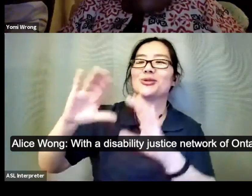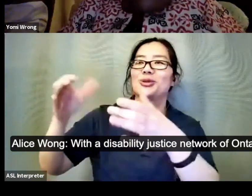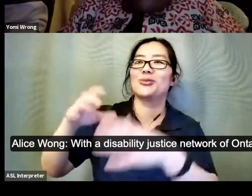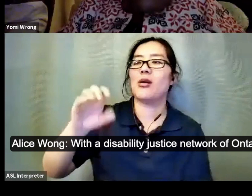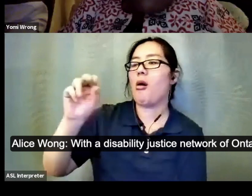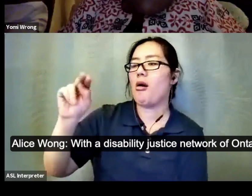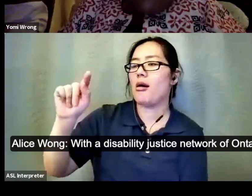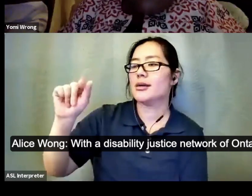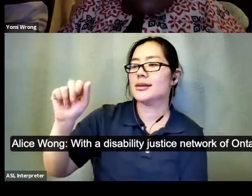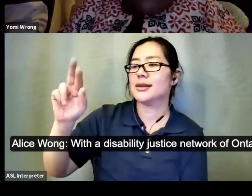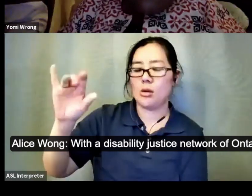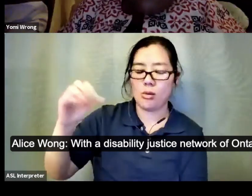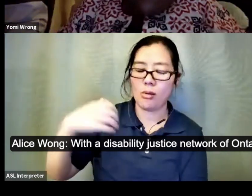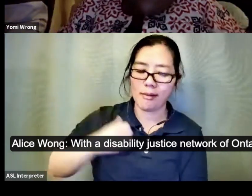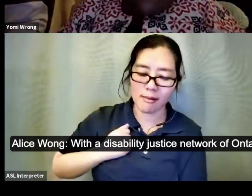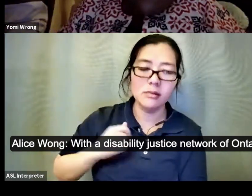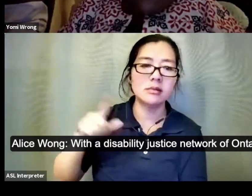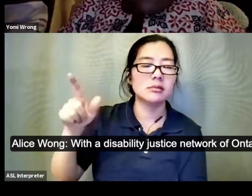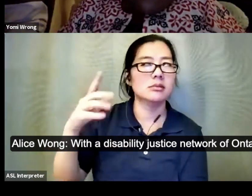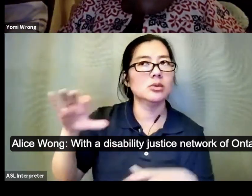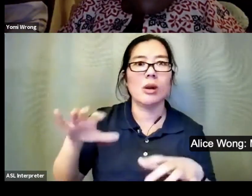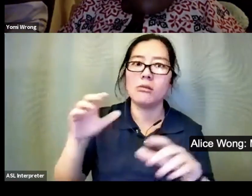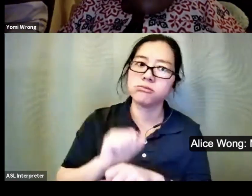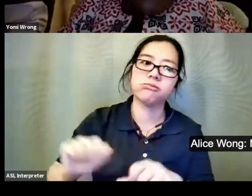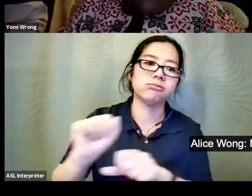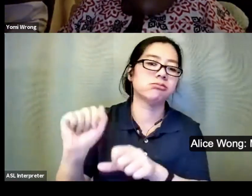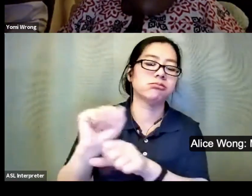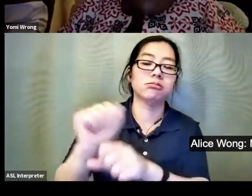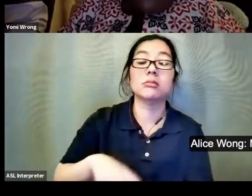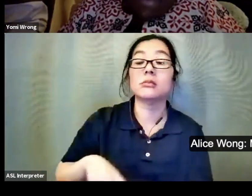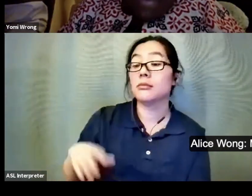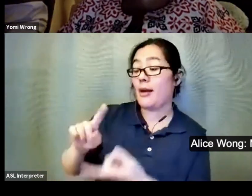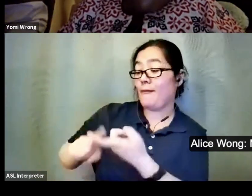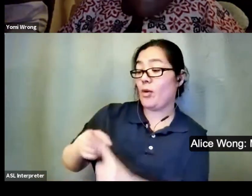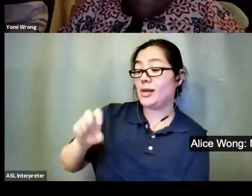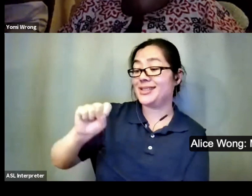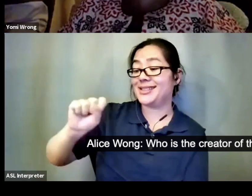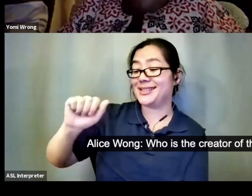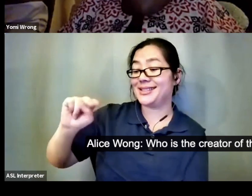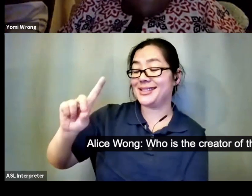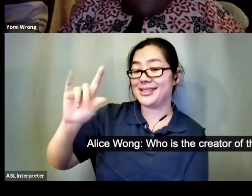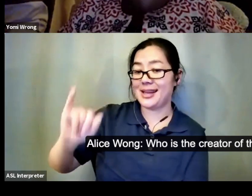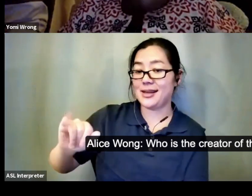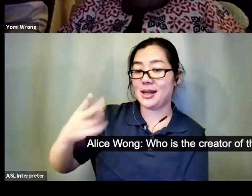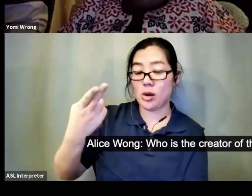also, I would have to say, my friend Sandy Ho, who is the creator of